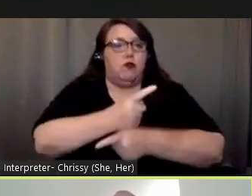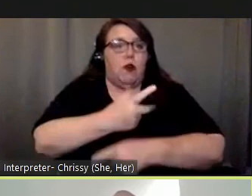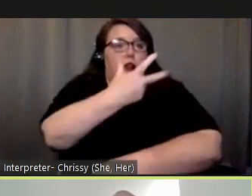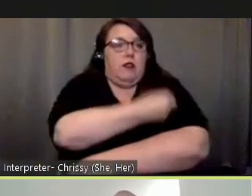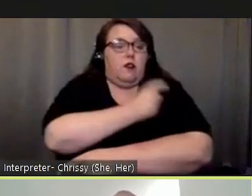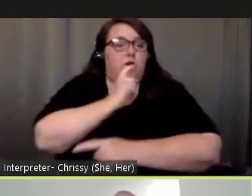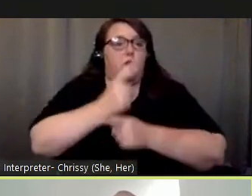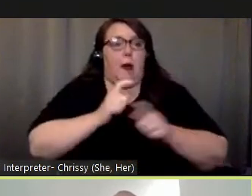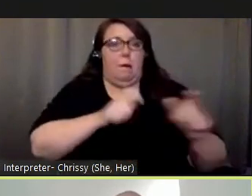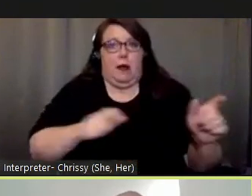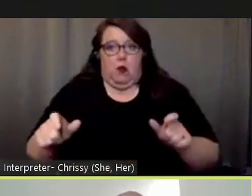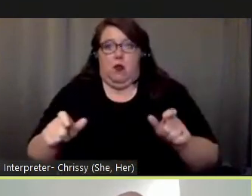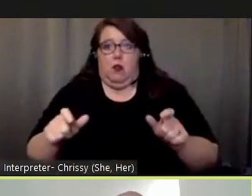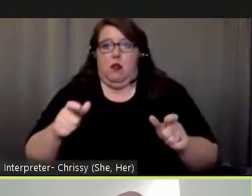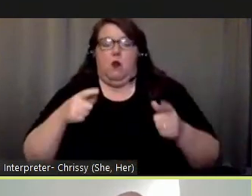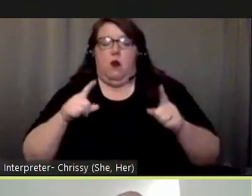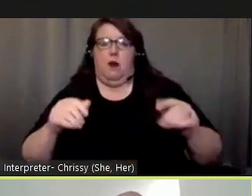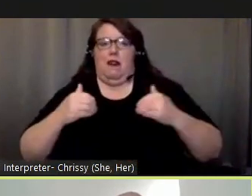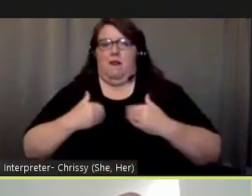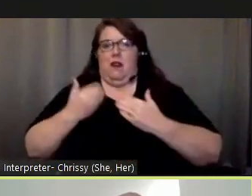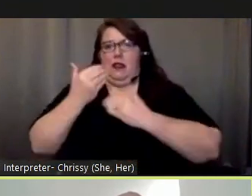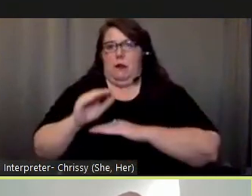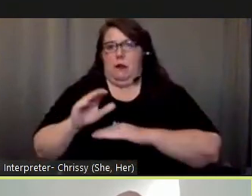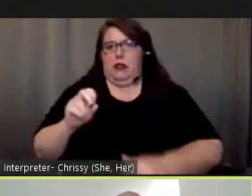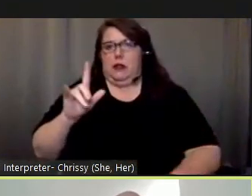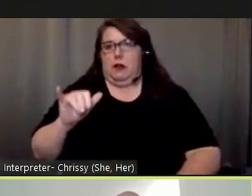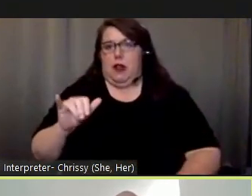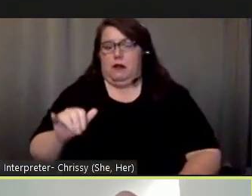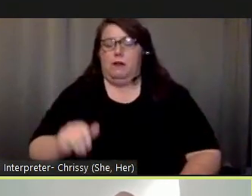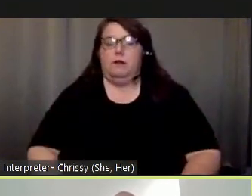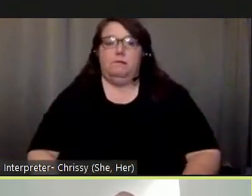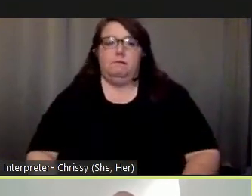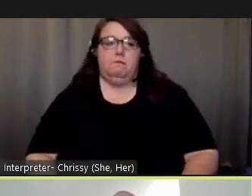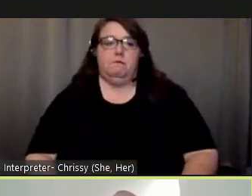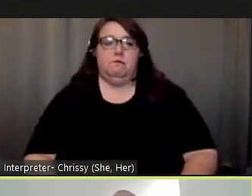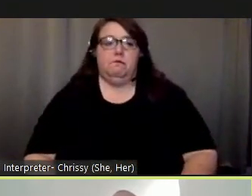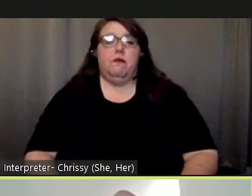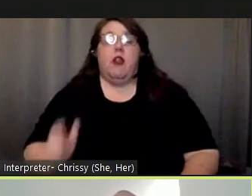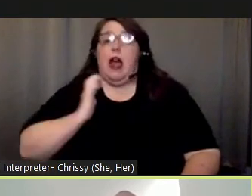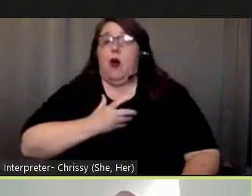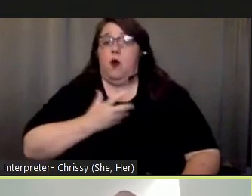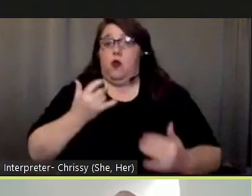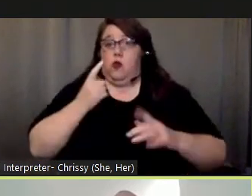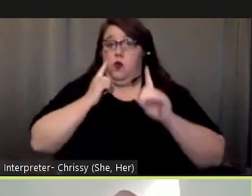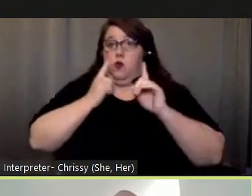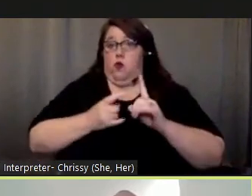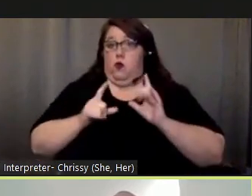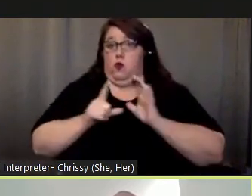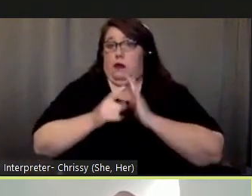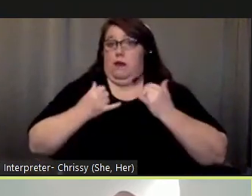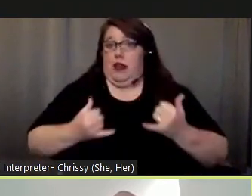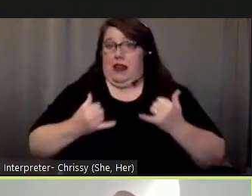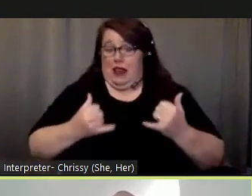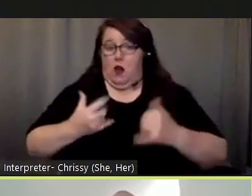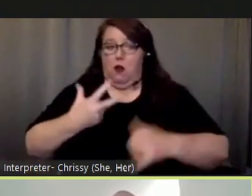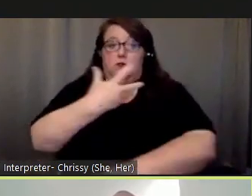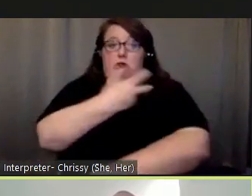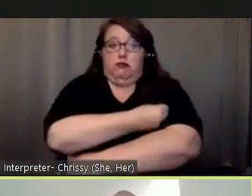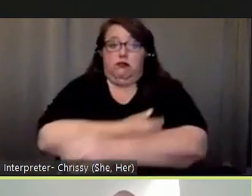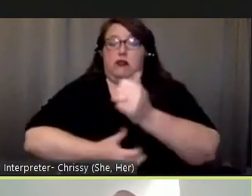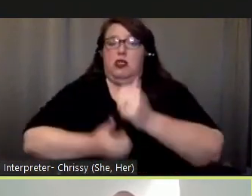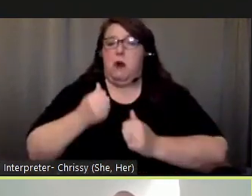people while we have this incredibly limited supply. And so our immediate goal continues to be vaccinating those who are most